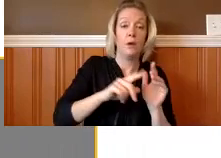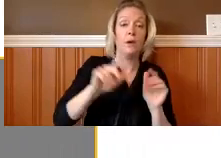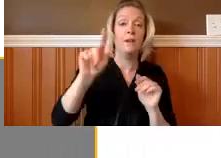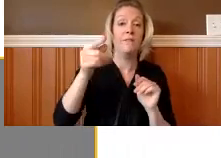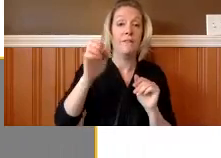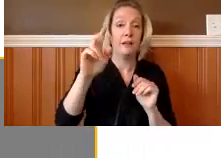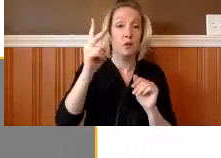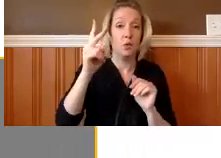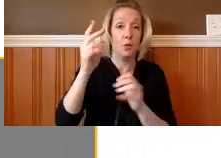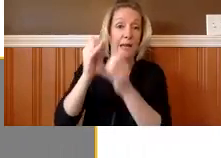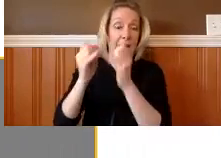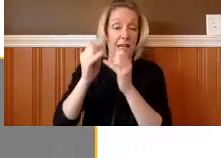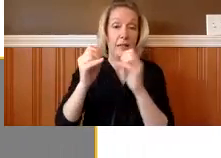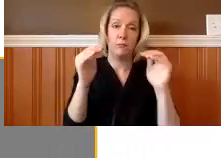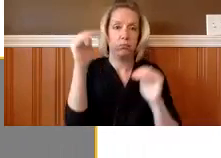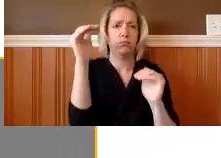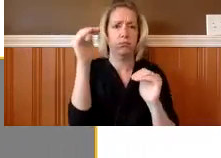top of phase 2.